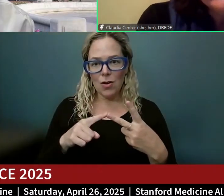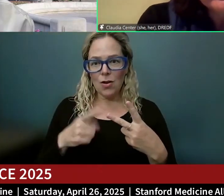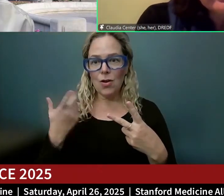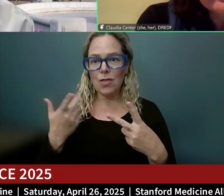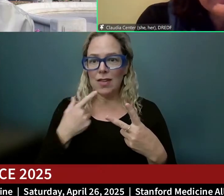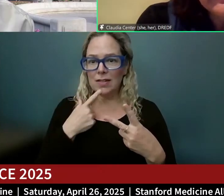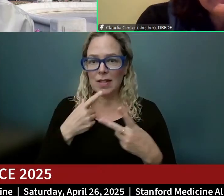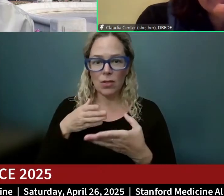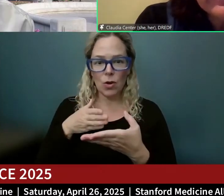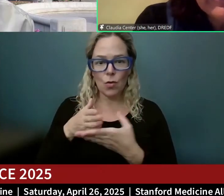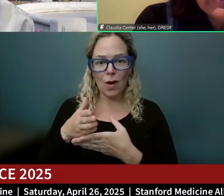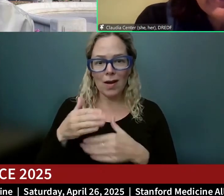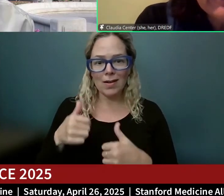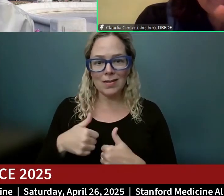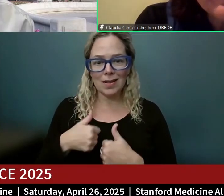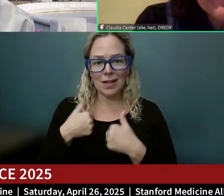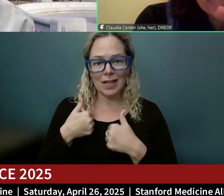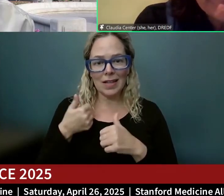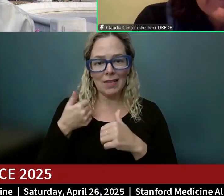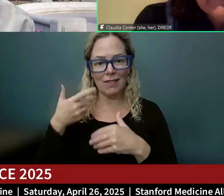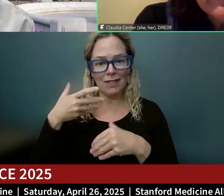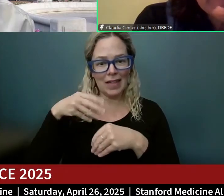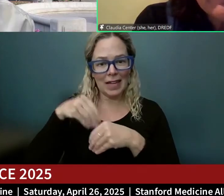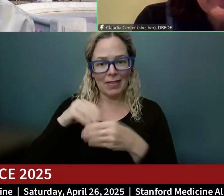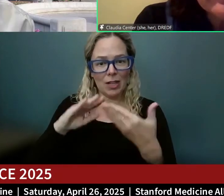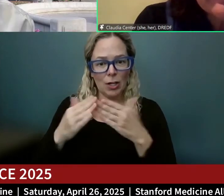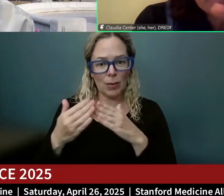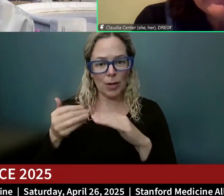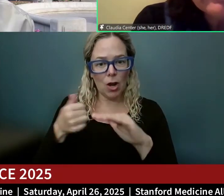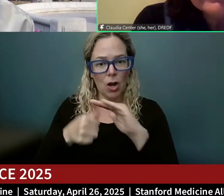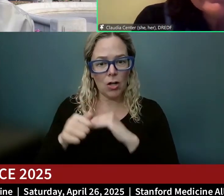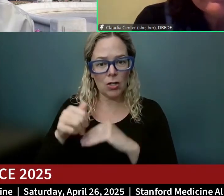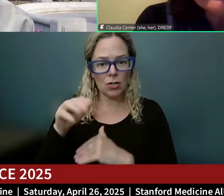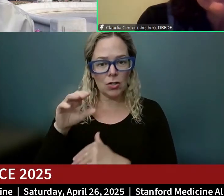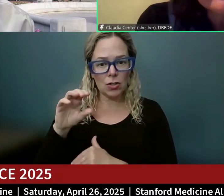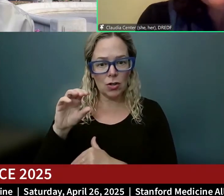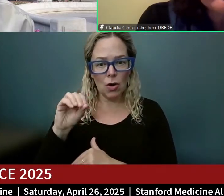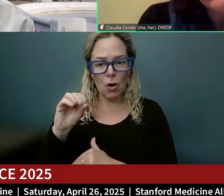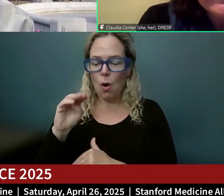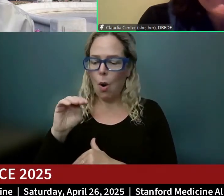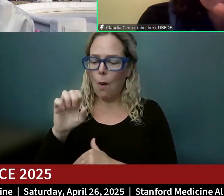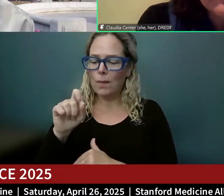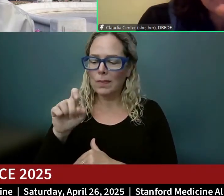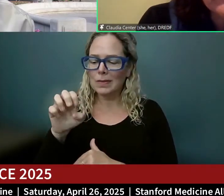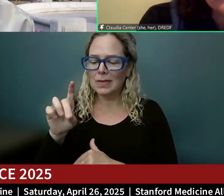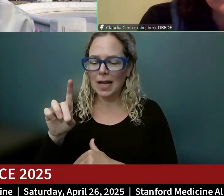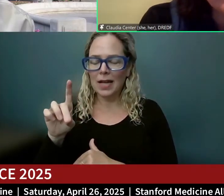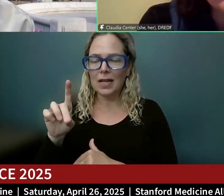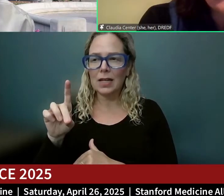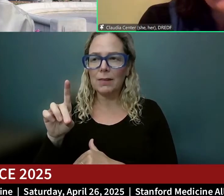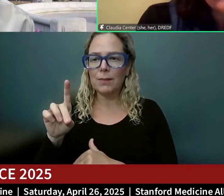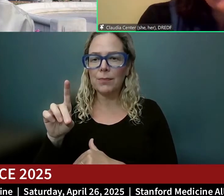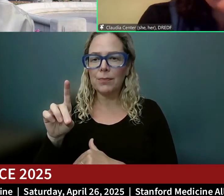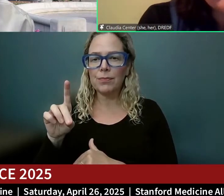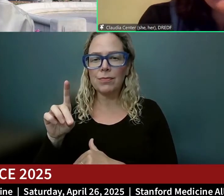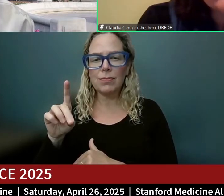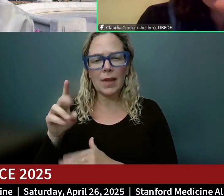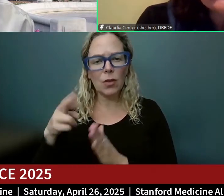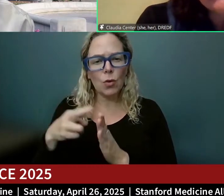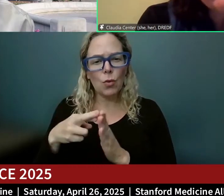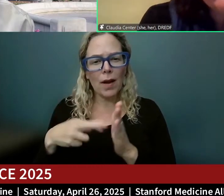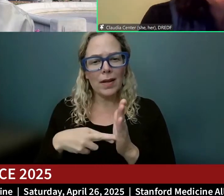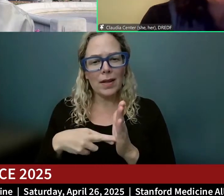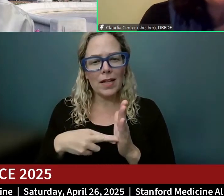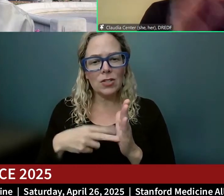Olmstead, including there's a part of the regulation that talks about how it's